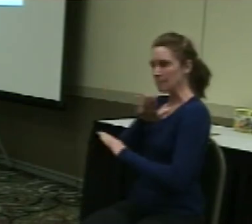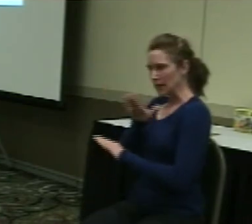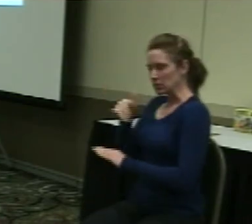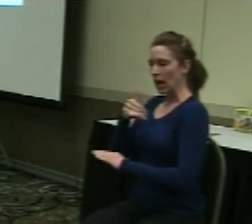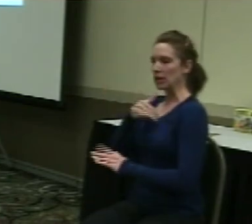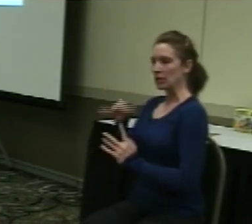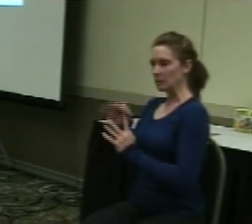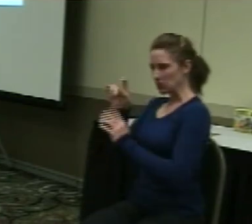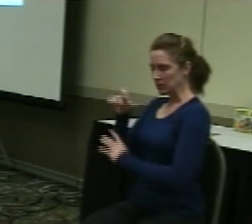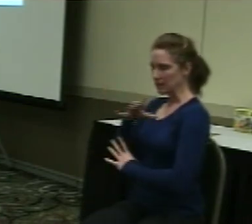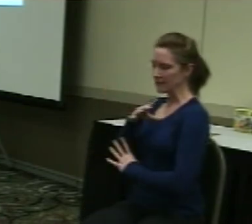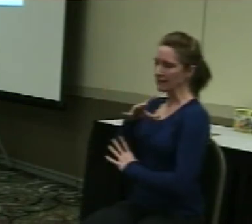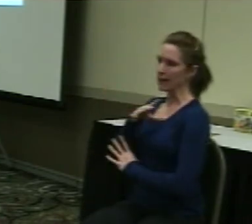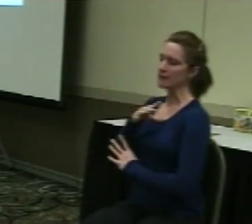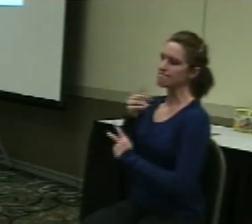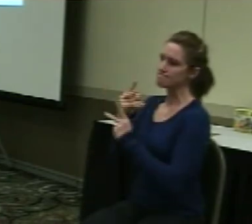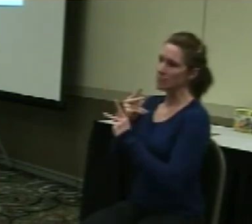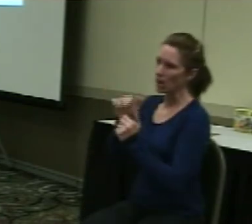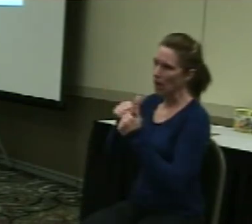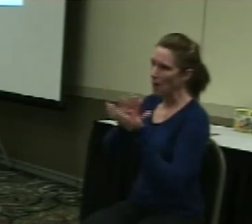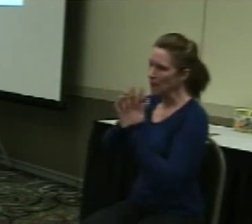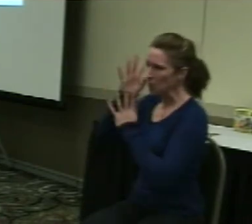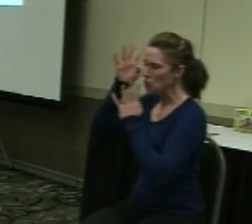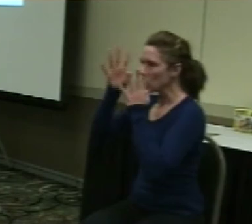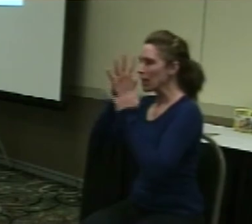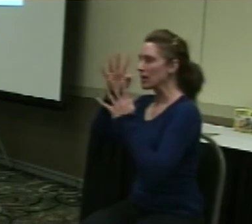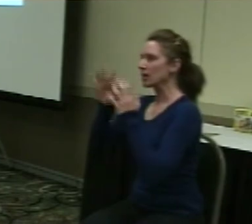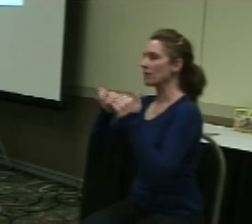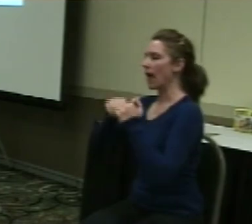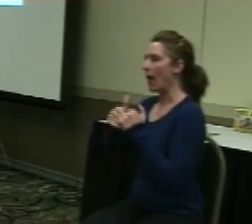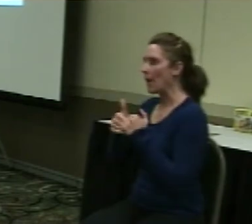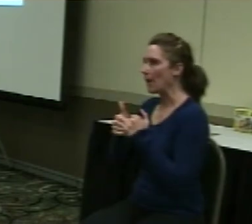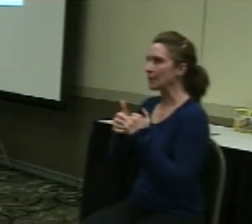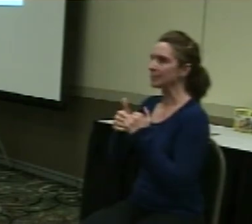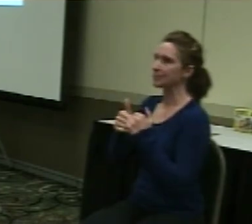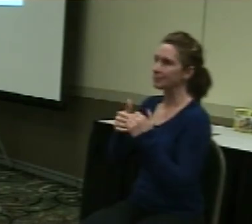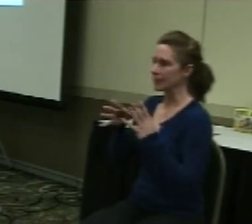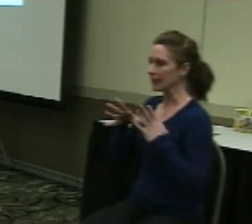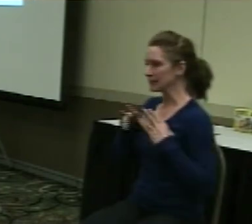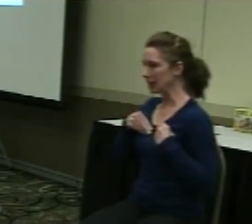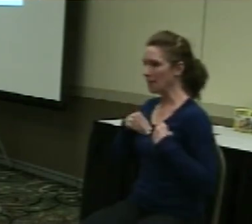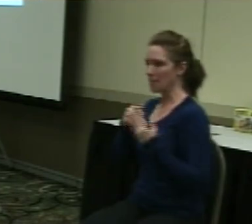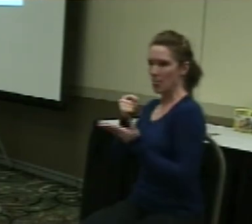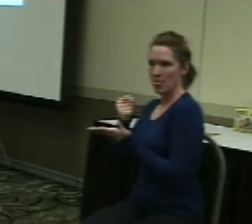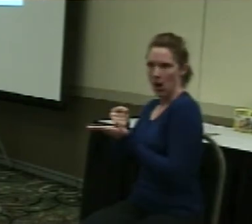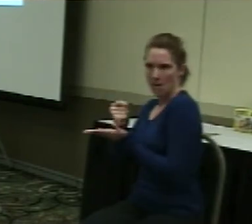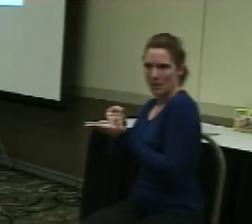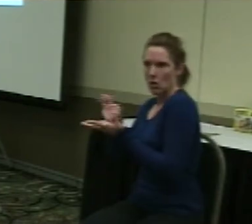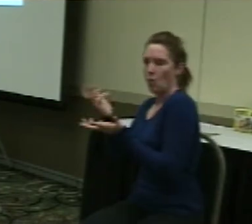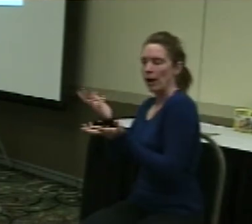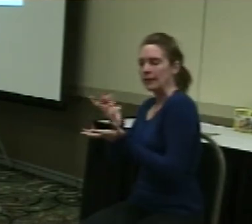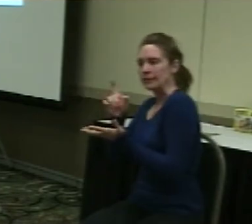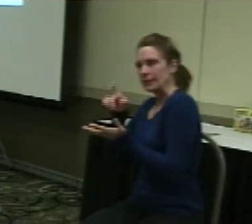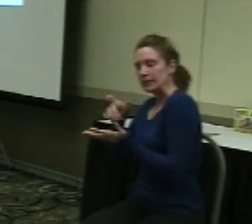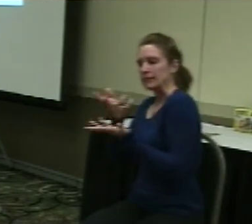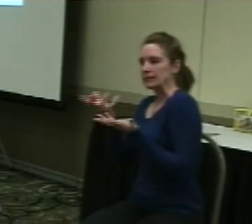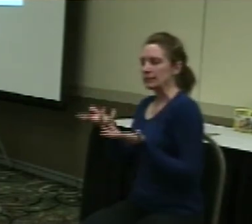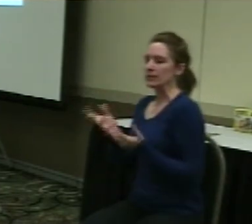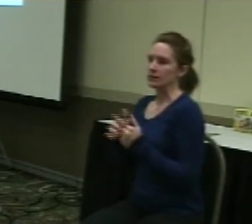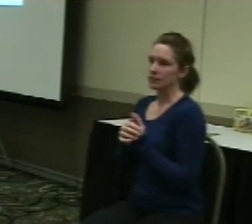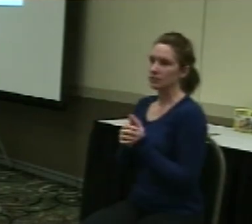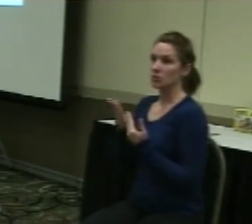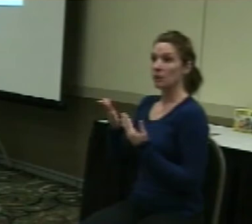to really be creative and therapeutic with this. So maybe